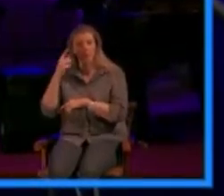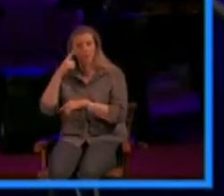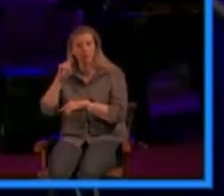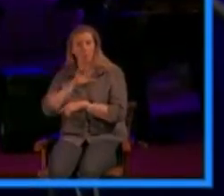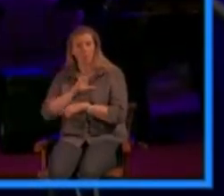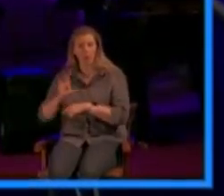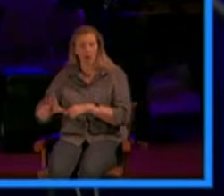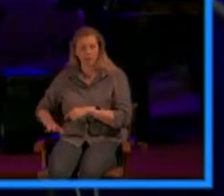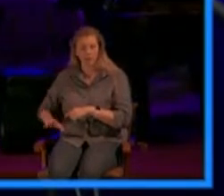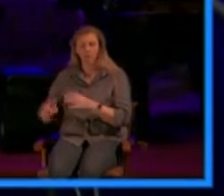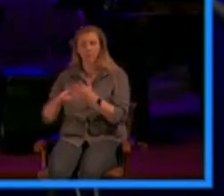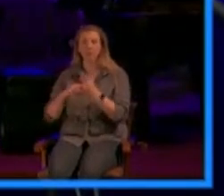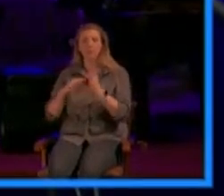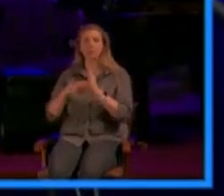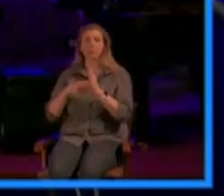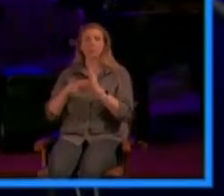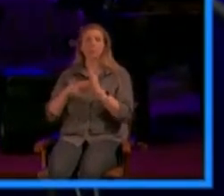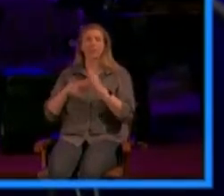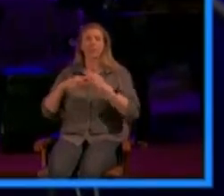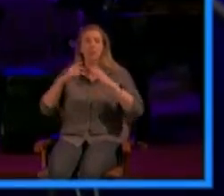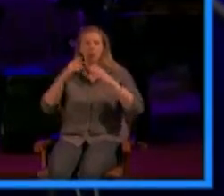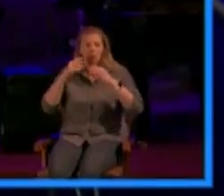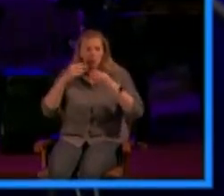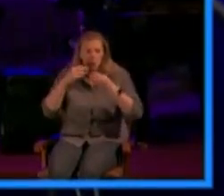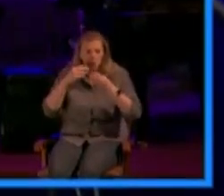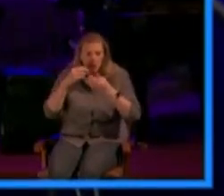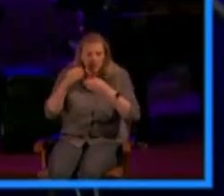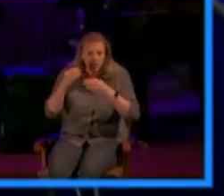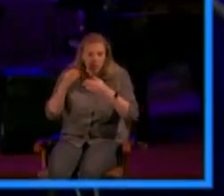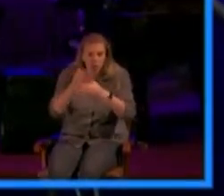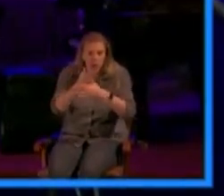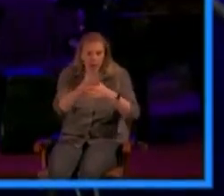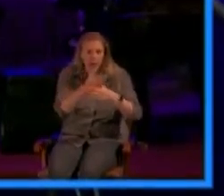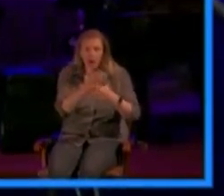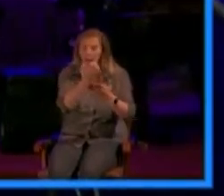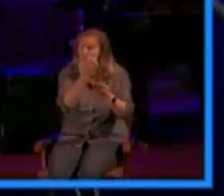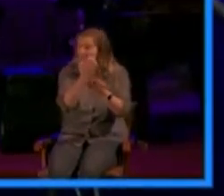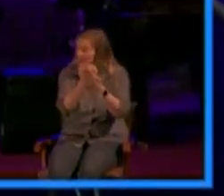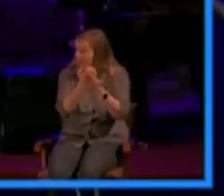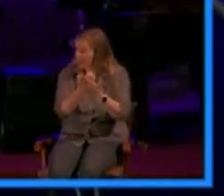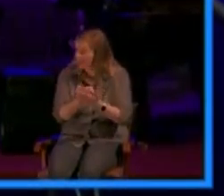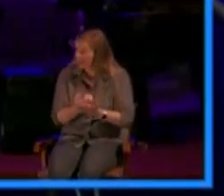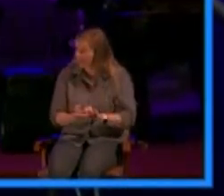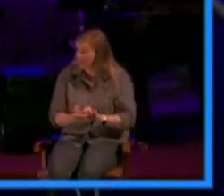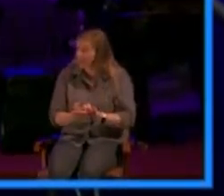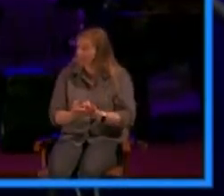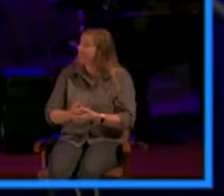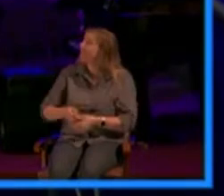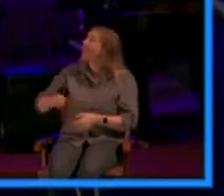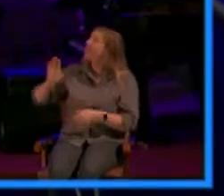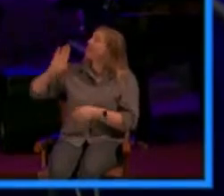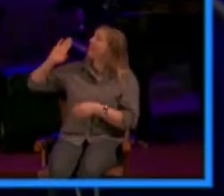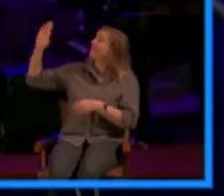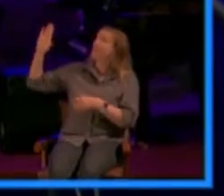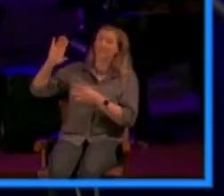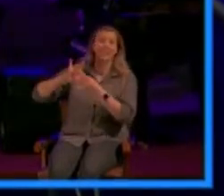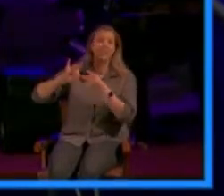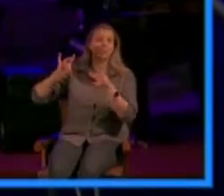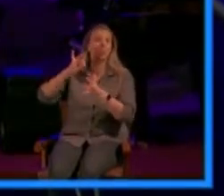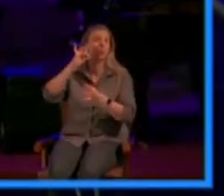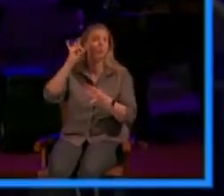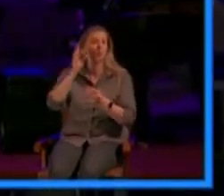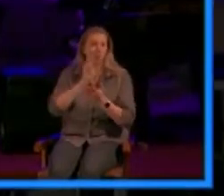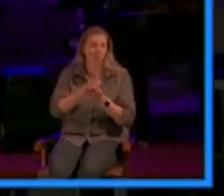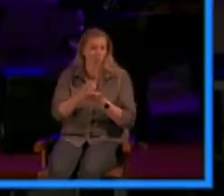of that which you experientially know to be true. Now, while we think that martyrdom